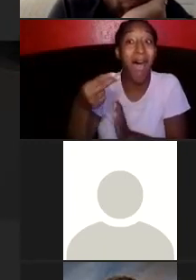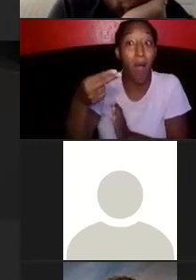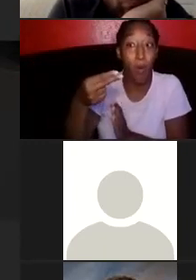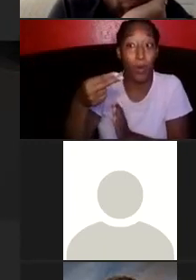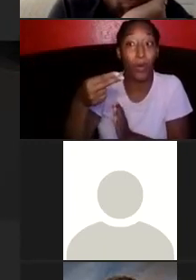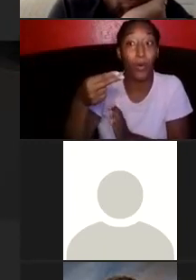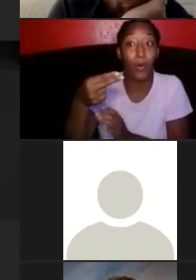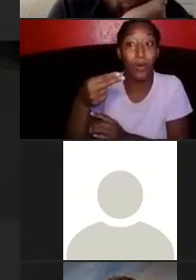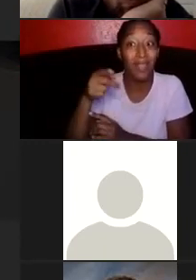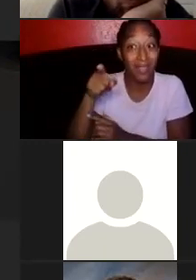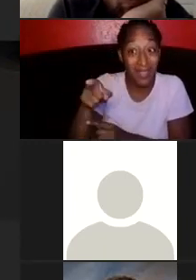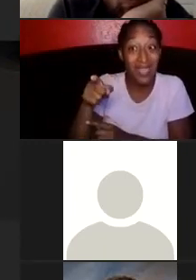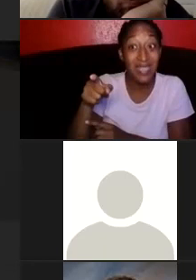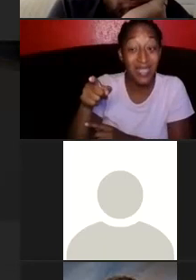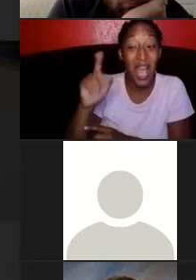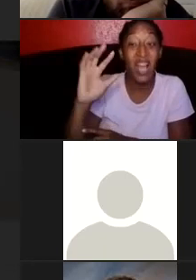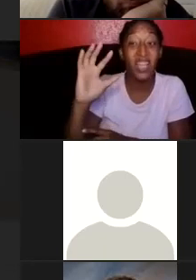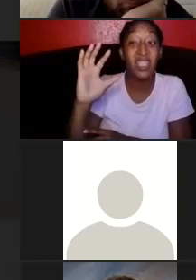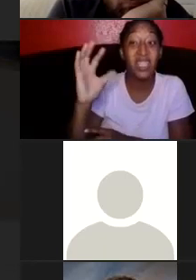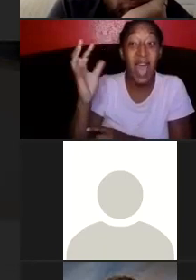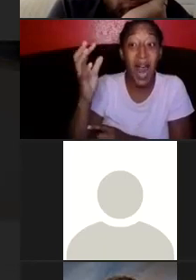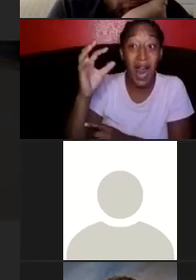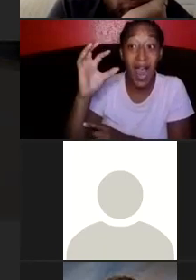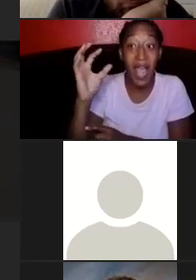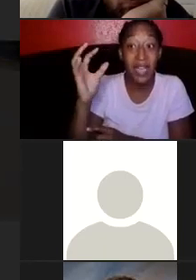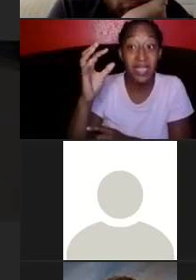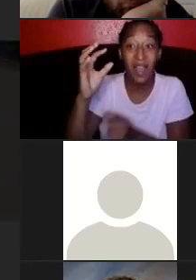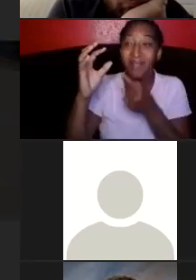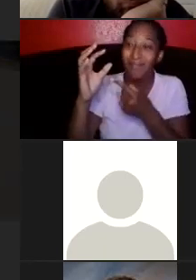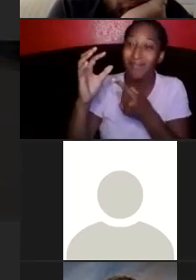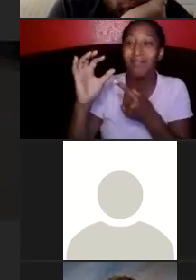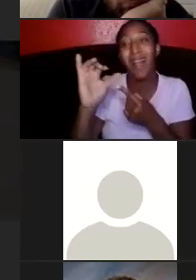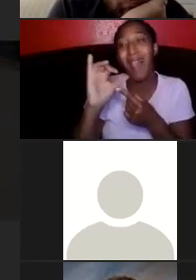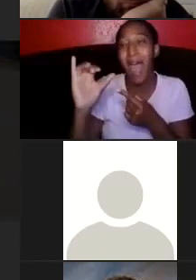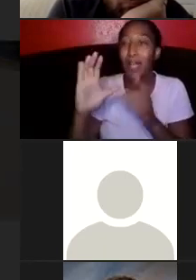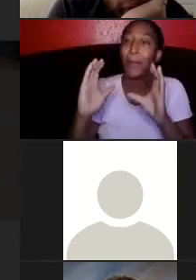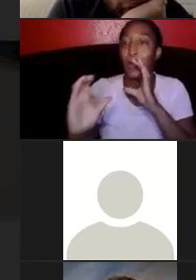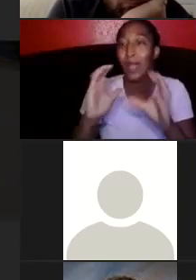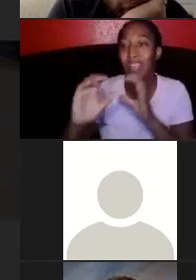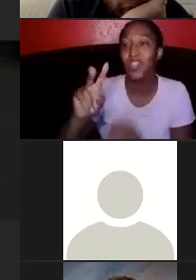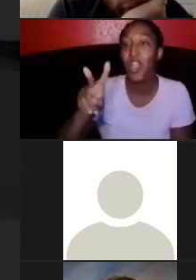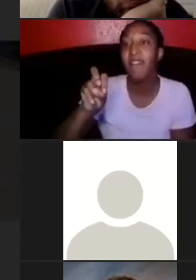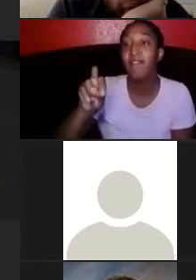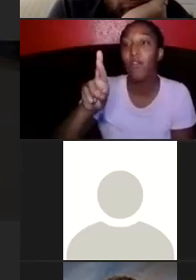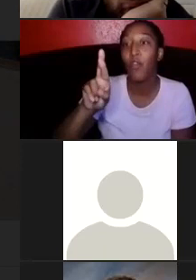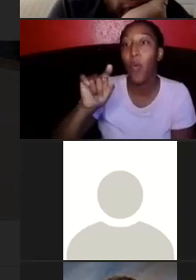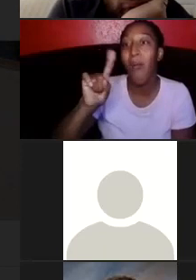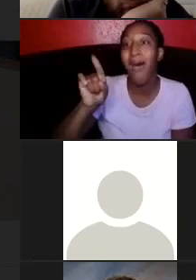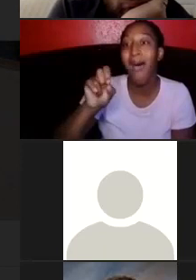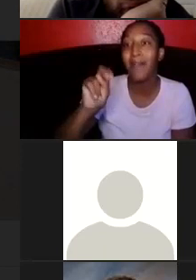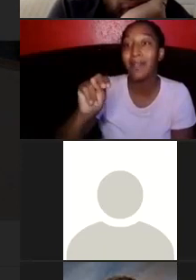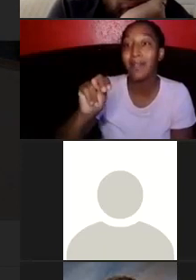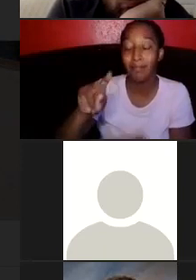These geo satellites, these are like your communication satellite, like Verizon or